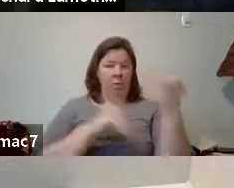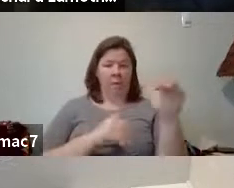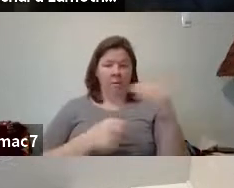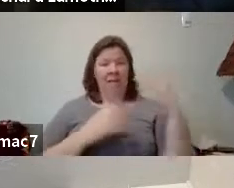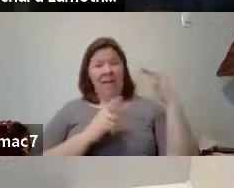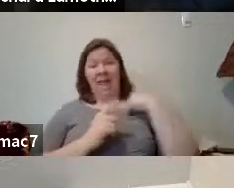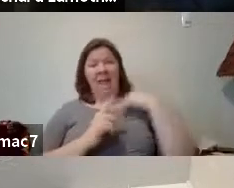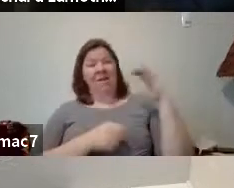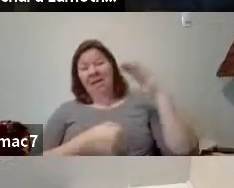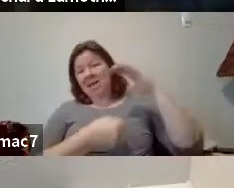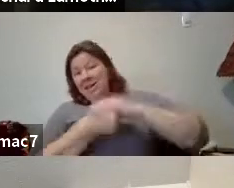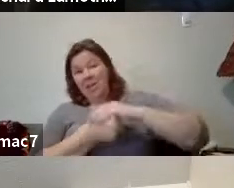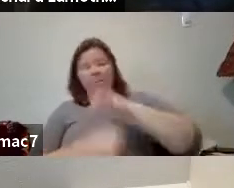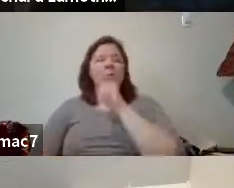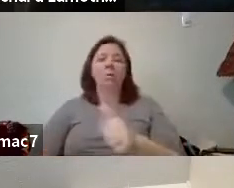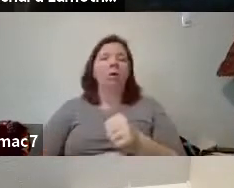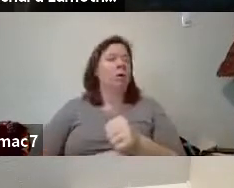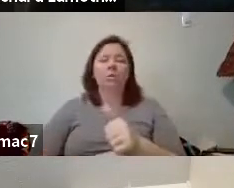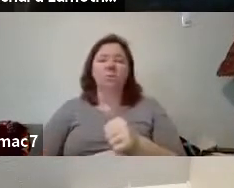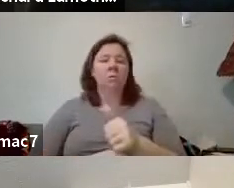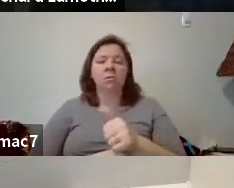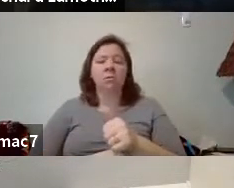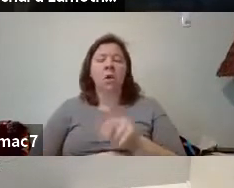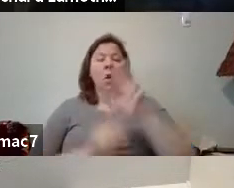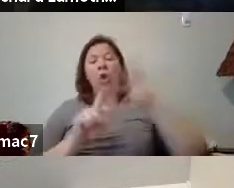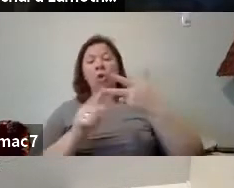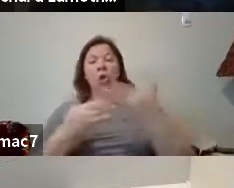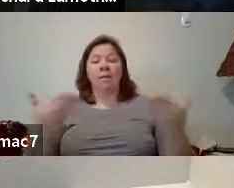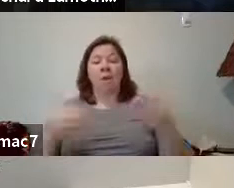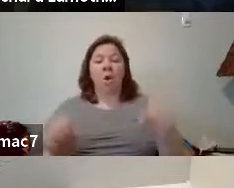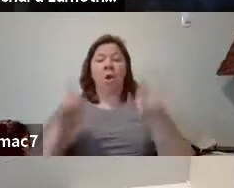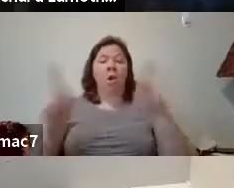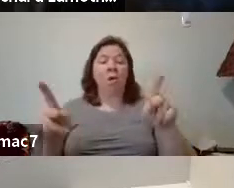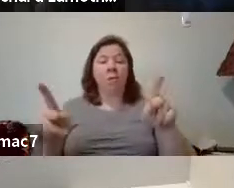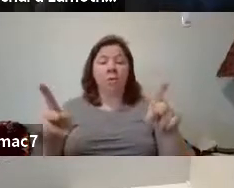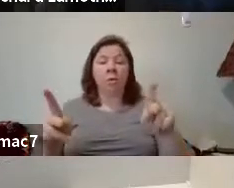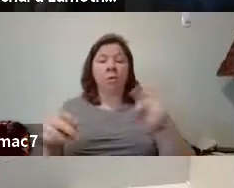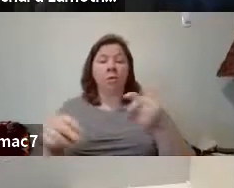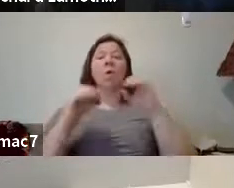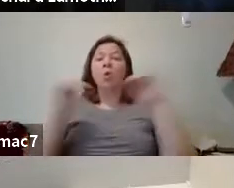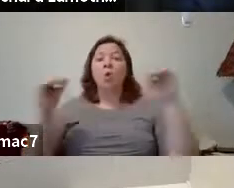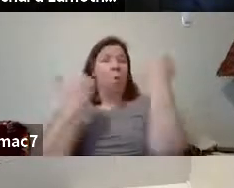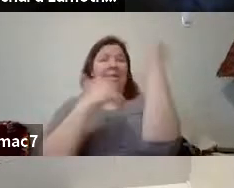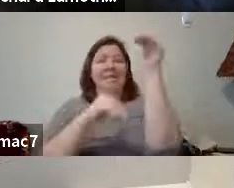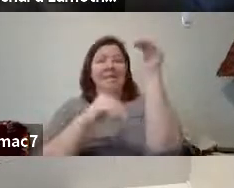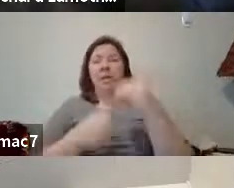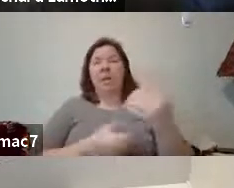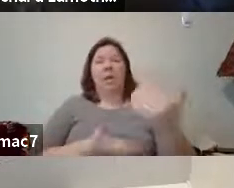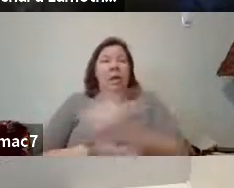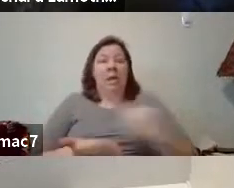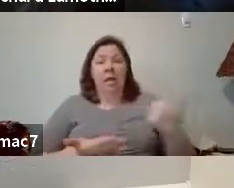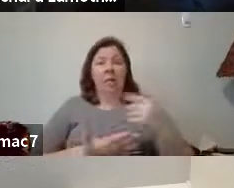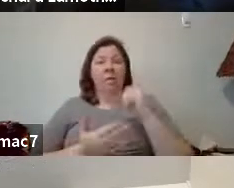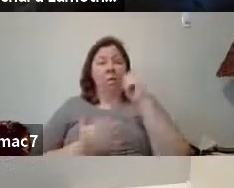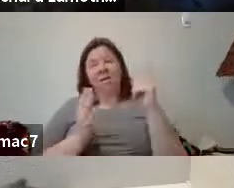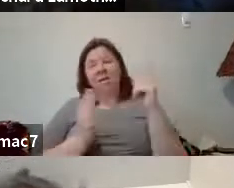off. And so that's the third thing about the opportunity here. It's unlimited income. There is no cap on it. You can go to hundreds